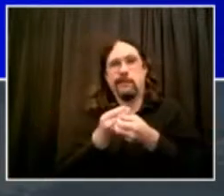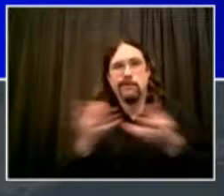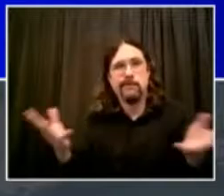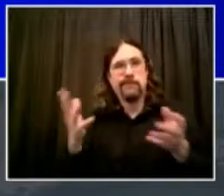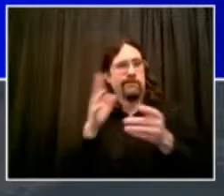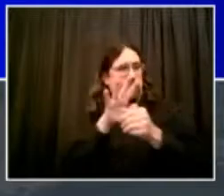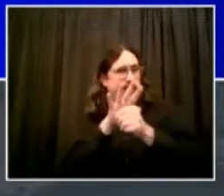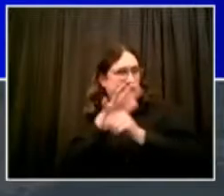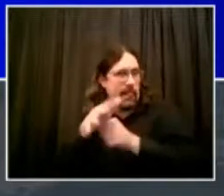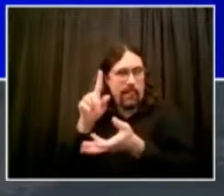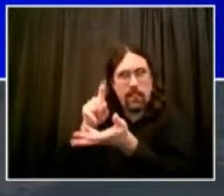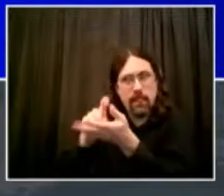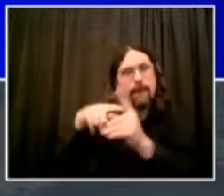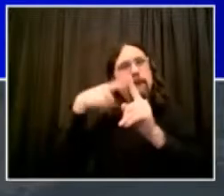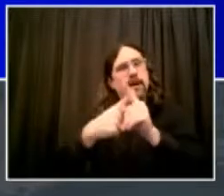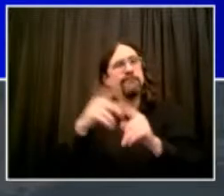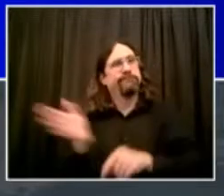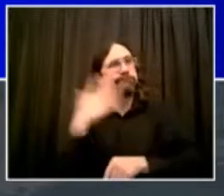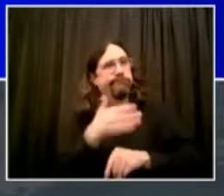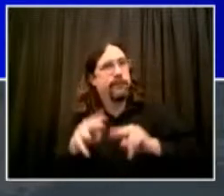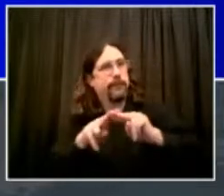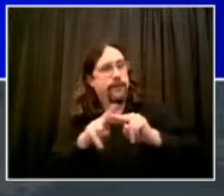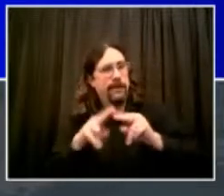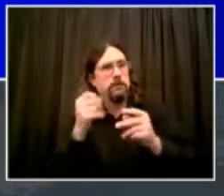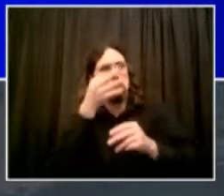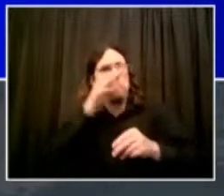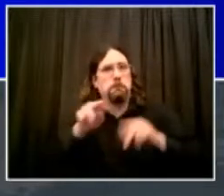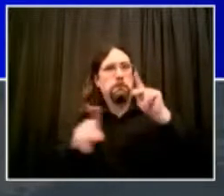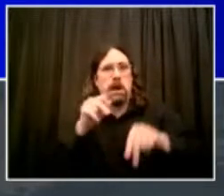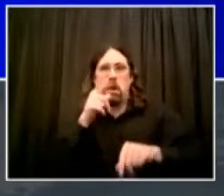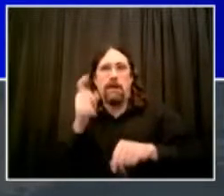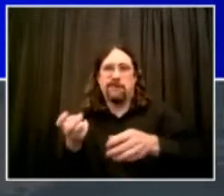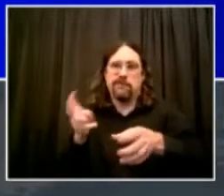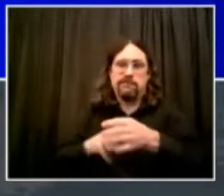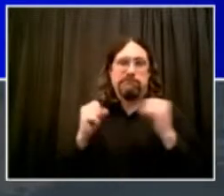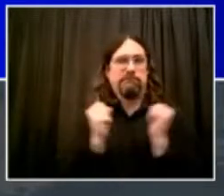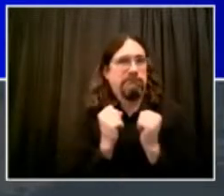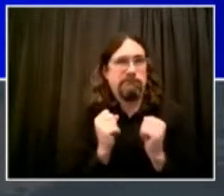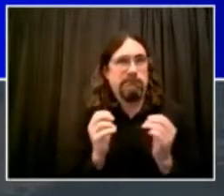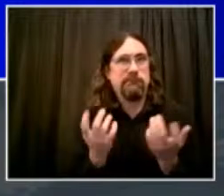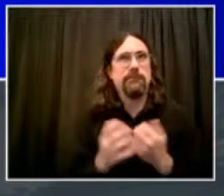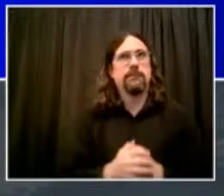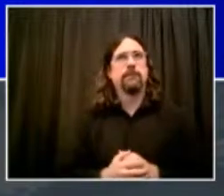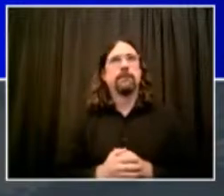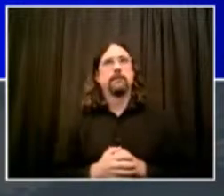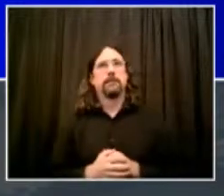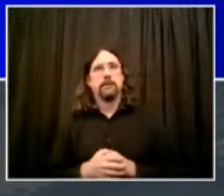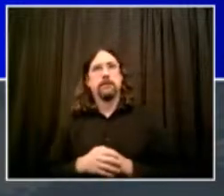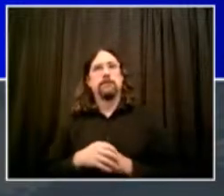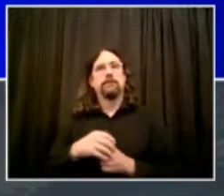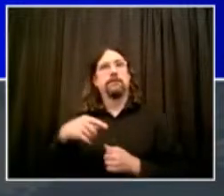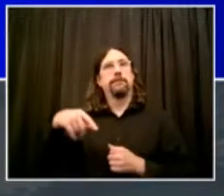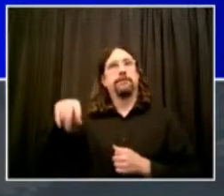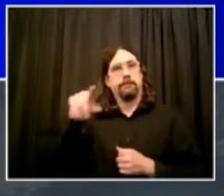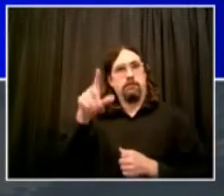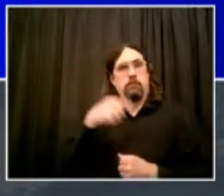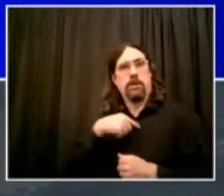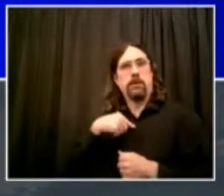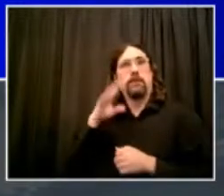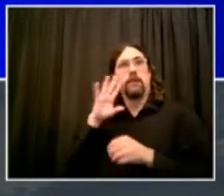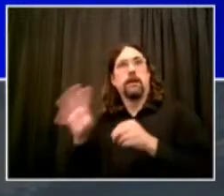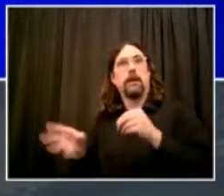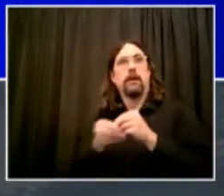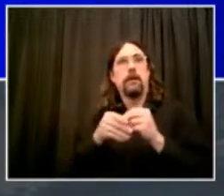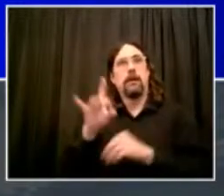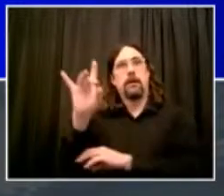We are sending approximately 800 school safety agents who will be in stations, educating New Yorkers, giving out those free